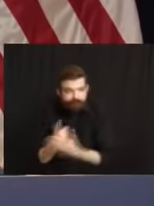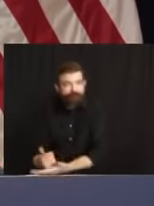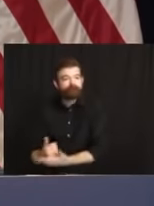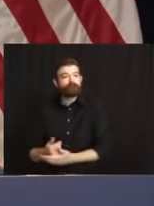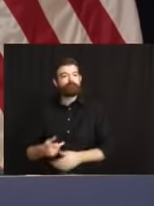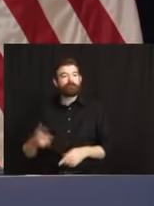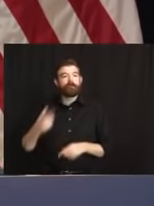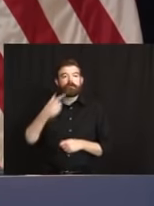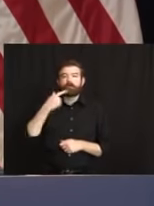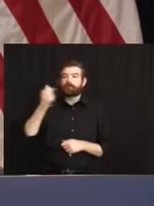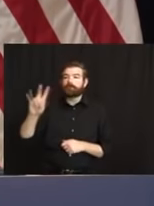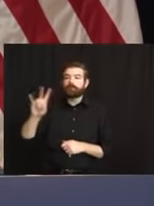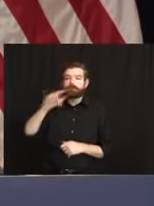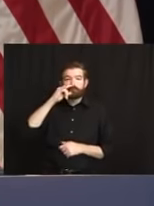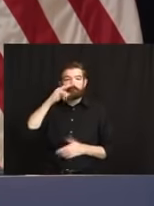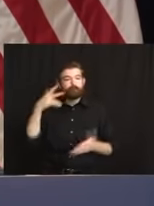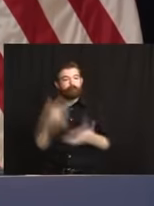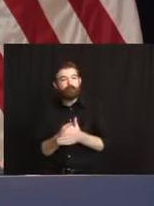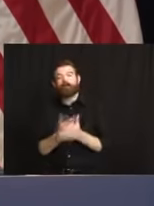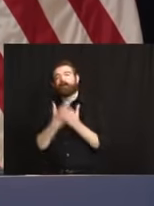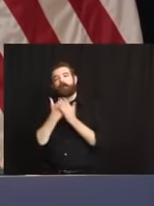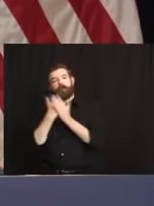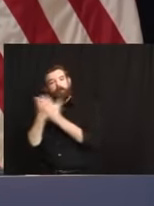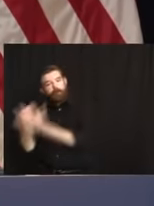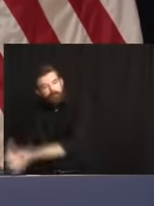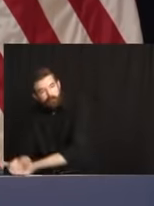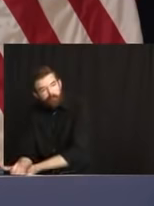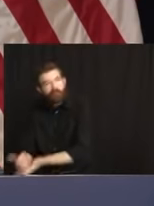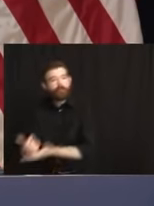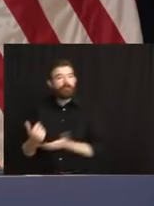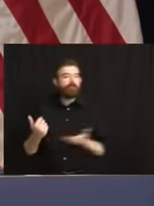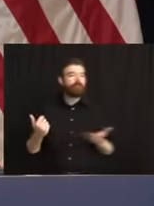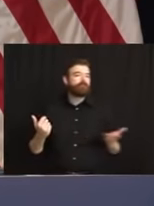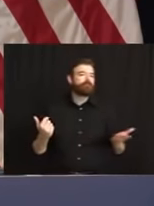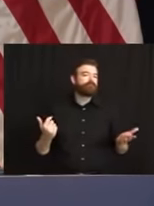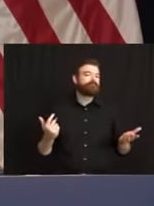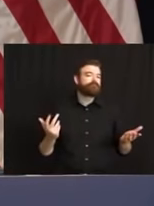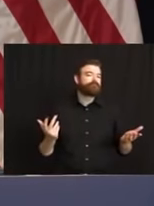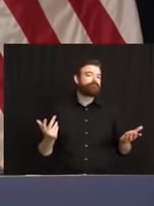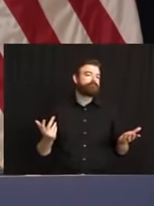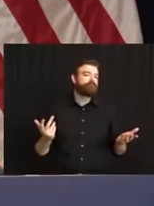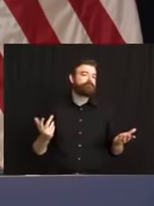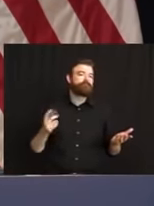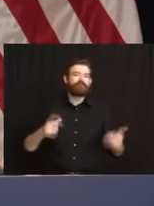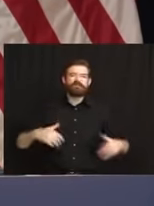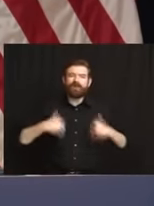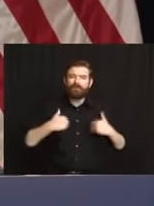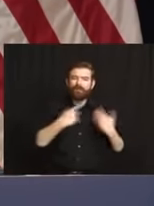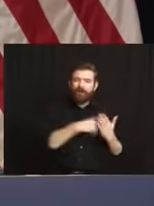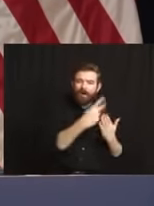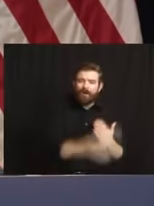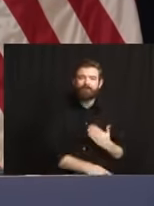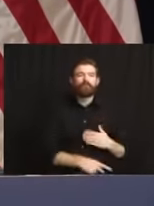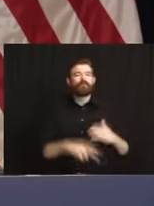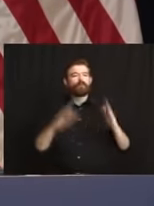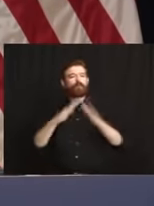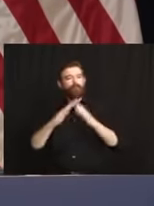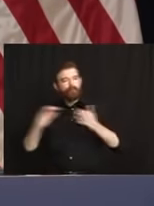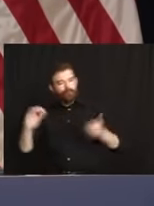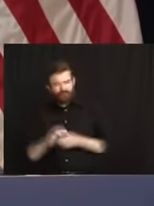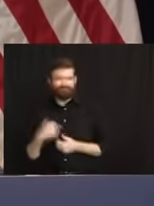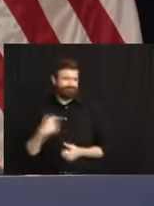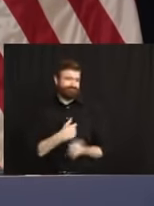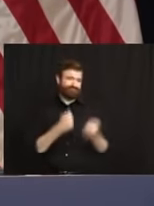other programs, whether that's with youth programs or community partnerships, I'm for that. But I am a bit cautious